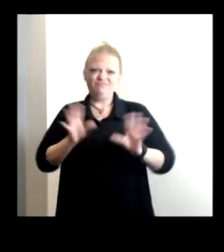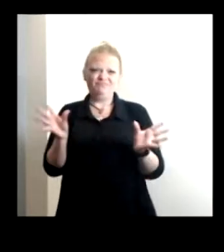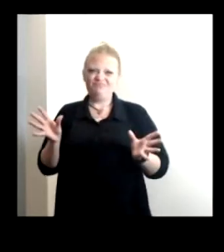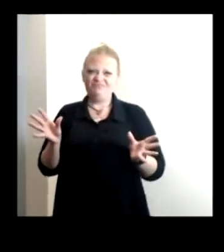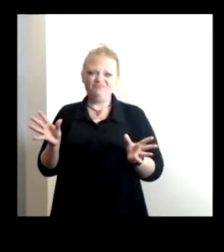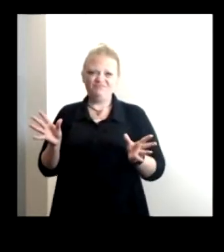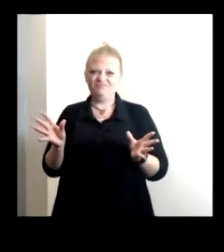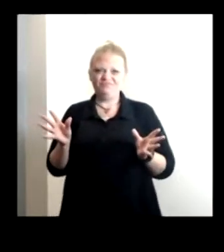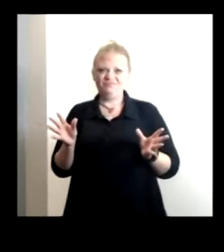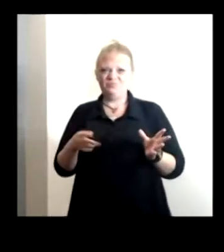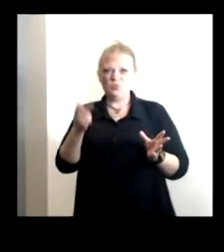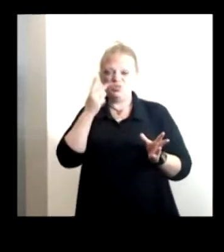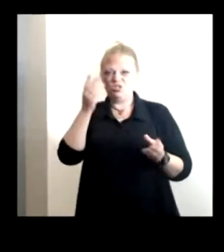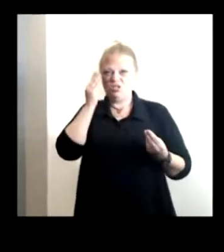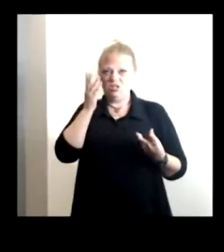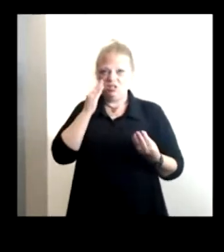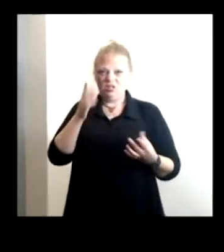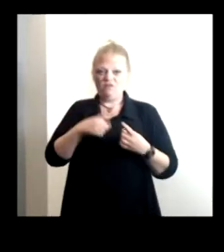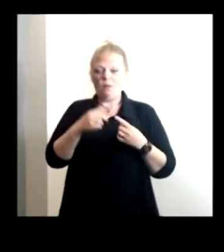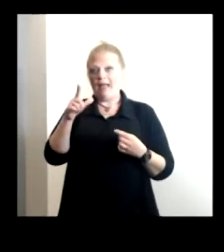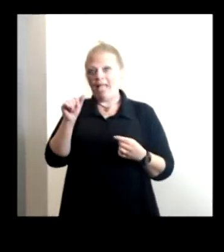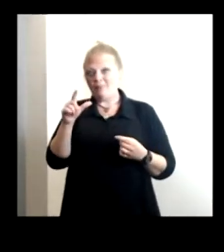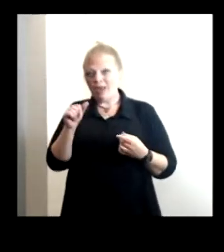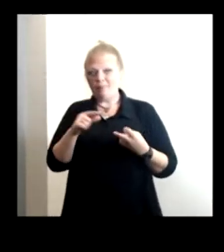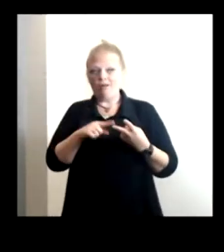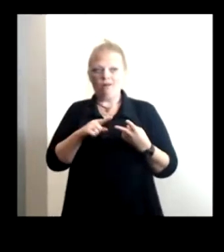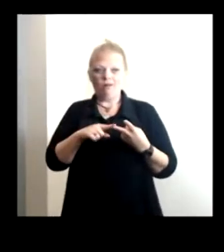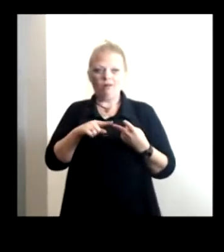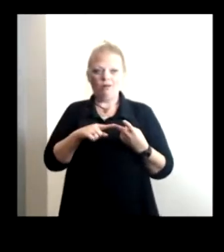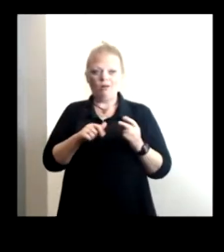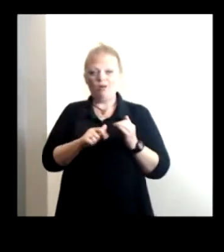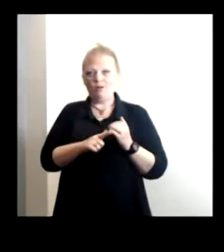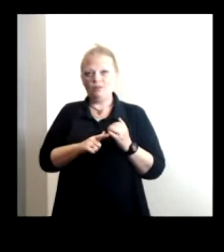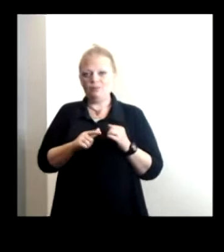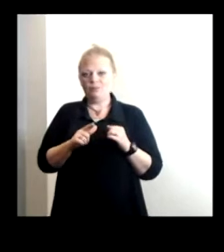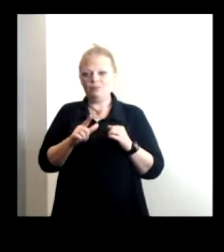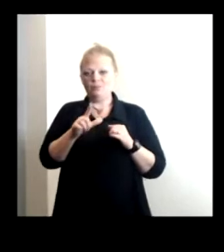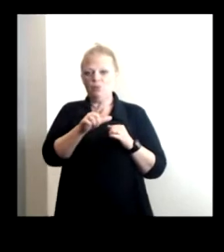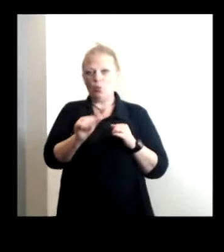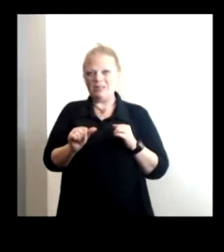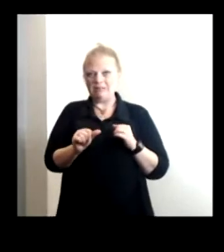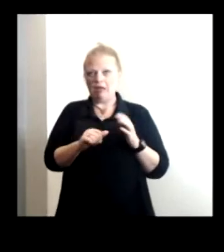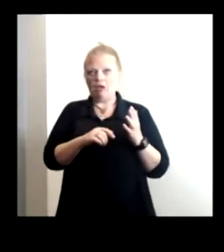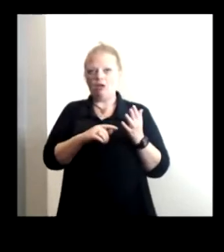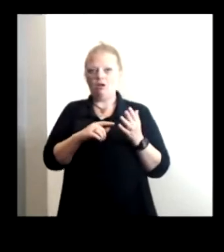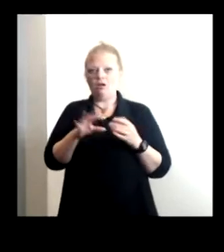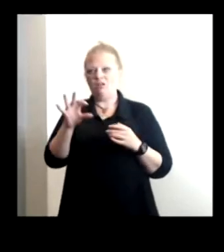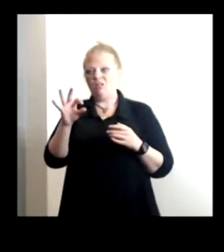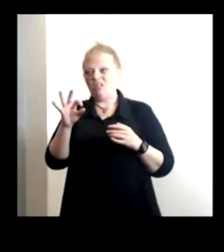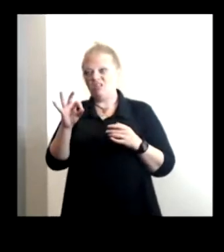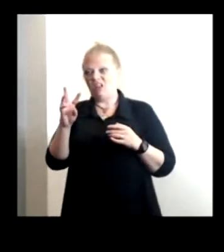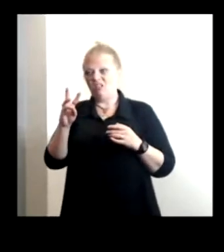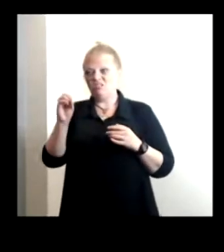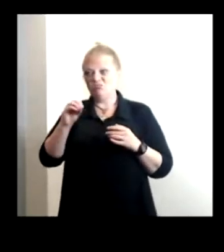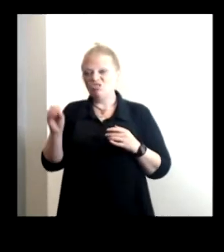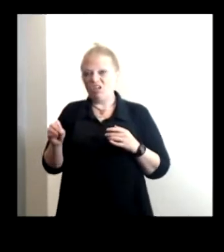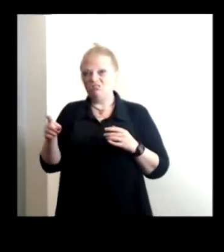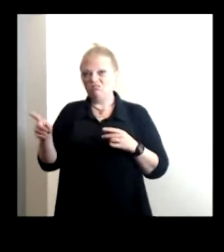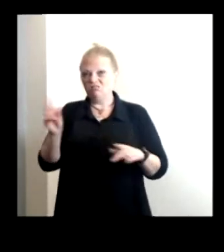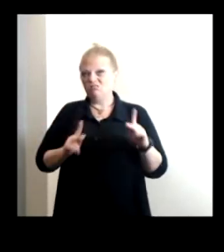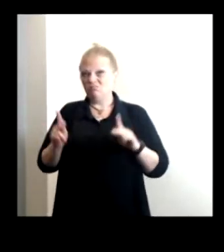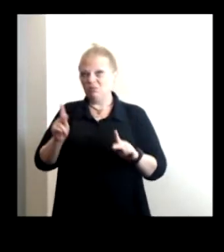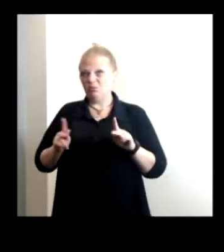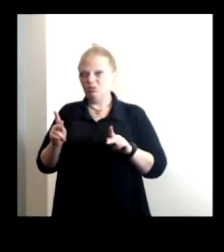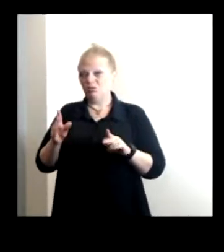just saw data that was released by Alabama, data that was released by Louisiana. It's about 96, 97% of their deaths are individuals who are